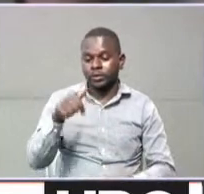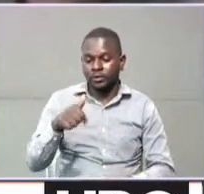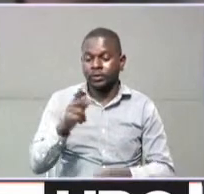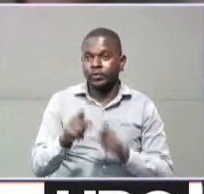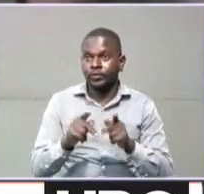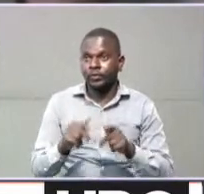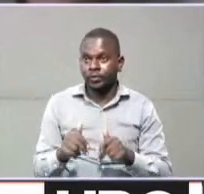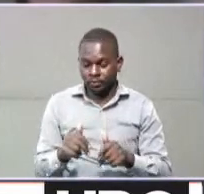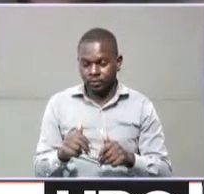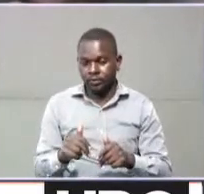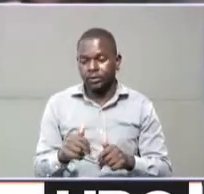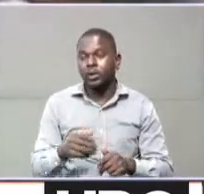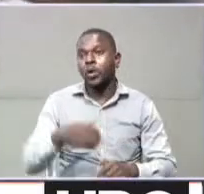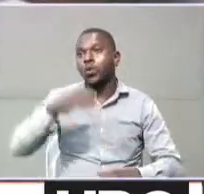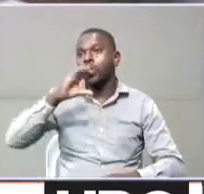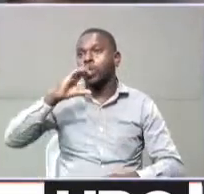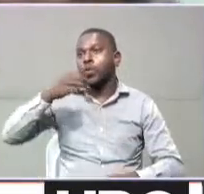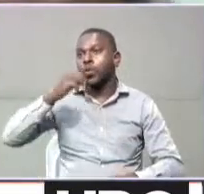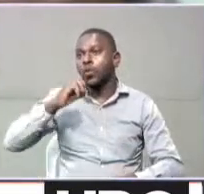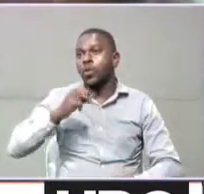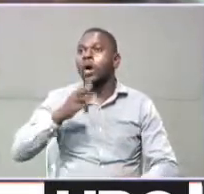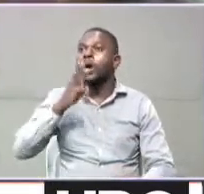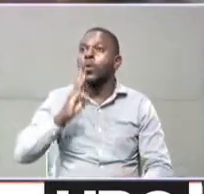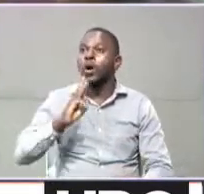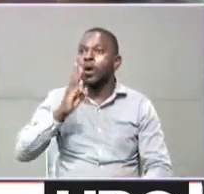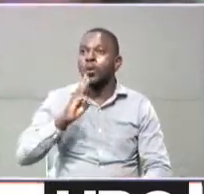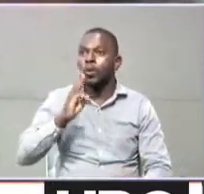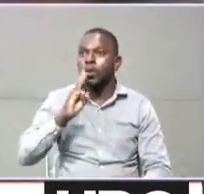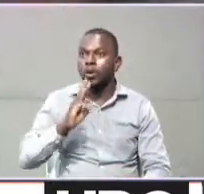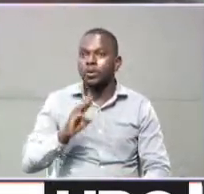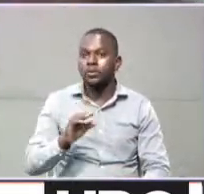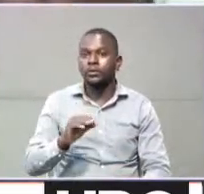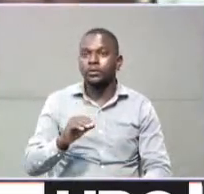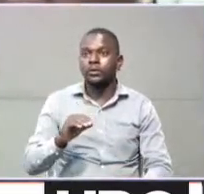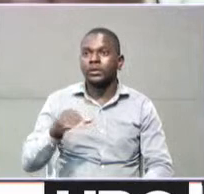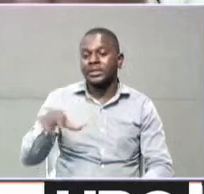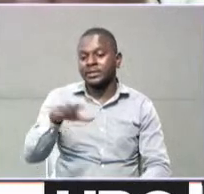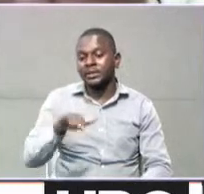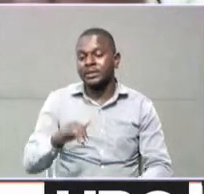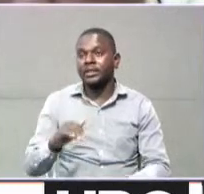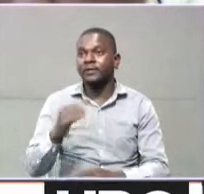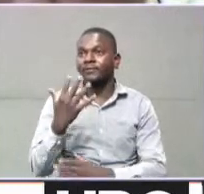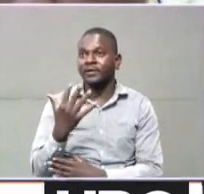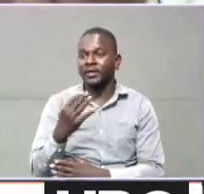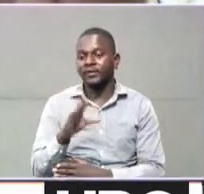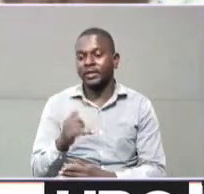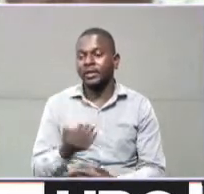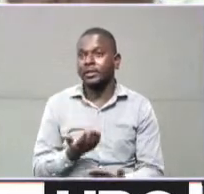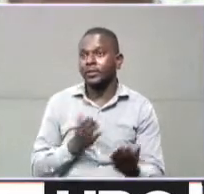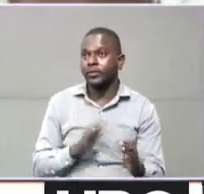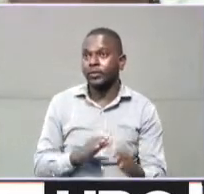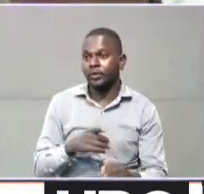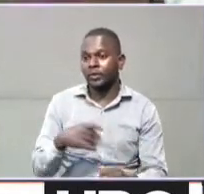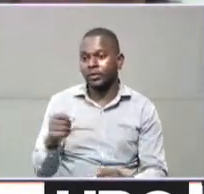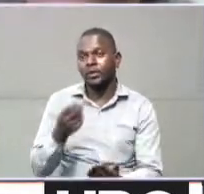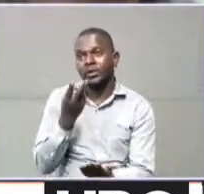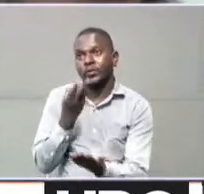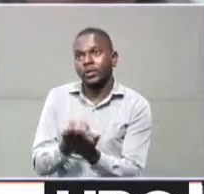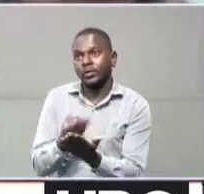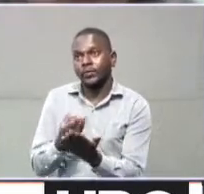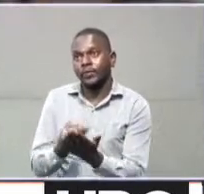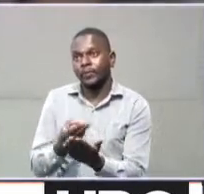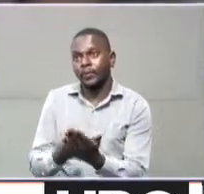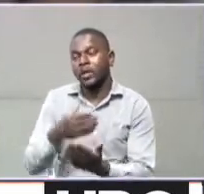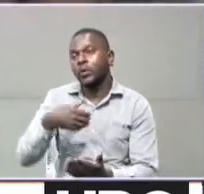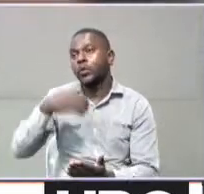were who consumed local genes known as city 5 died and others taken year after the